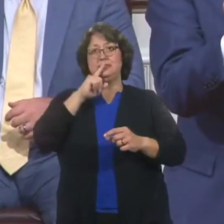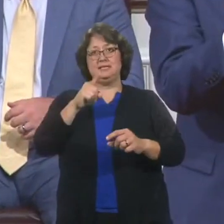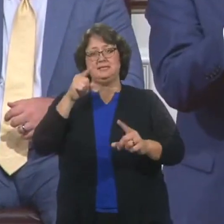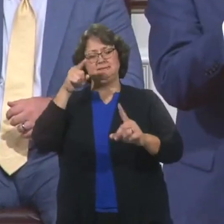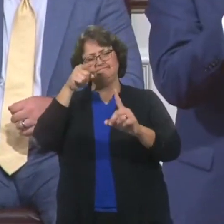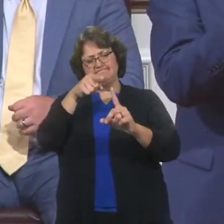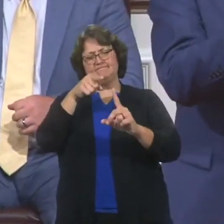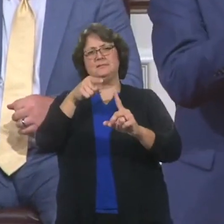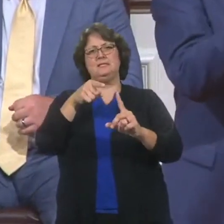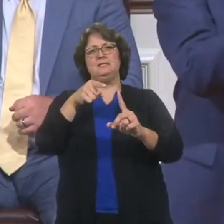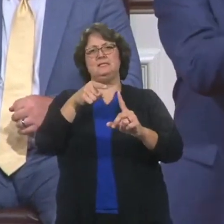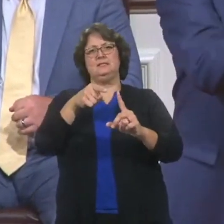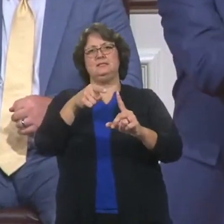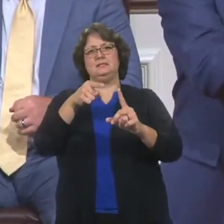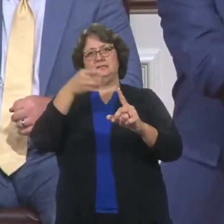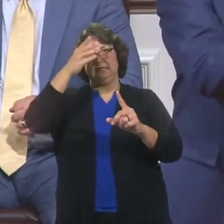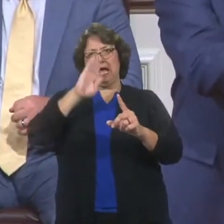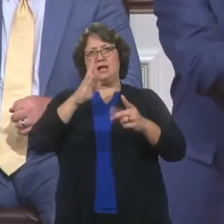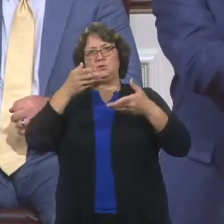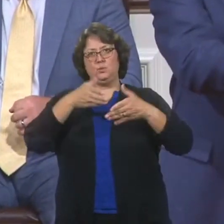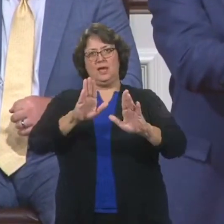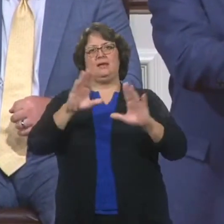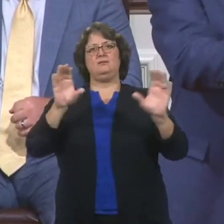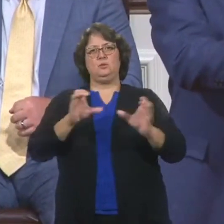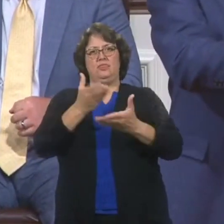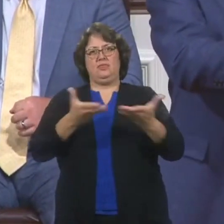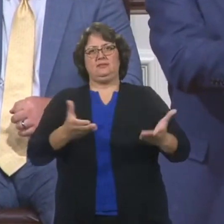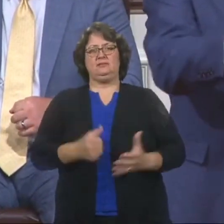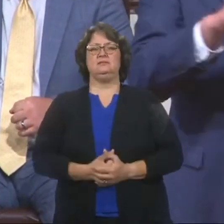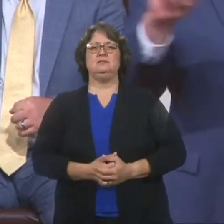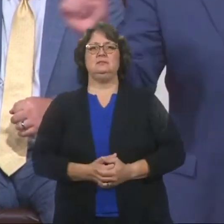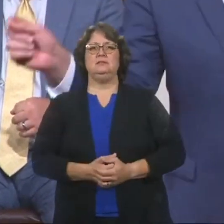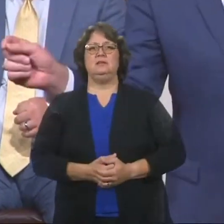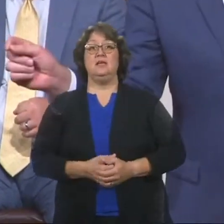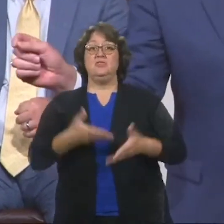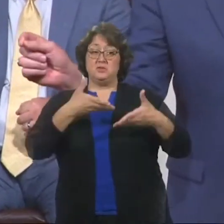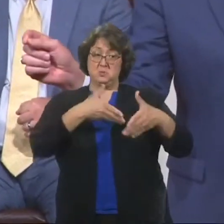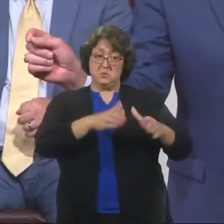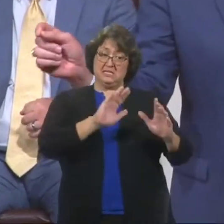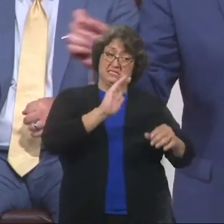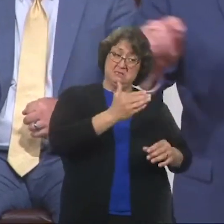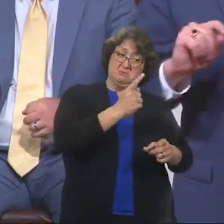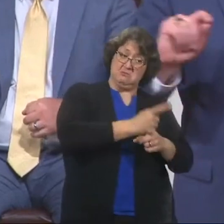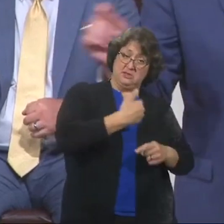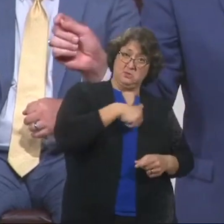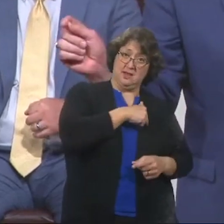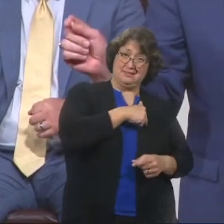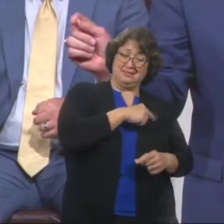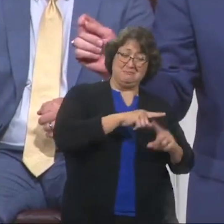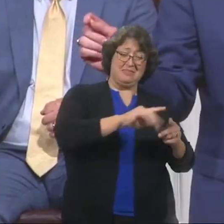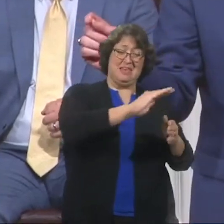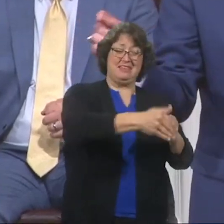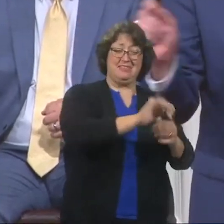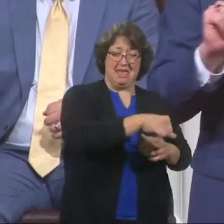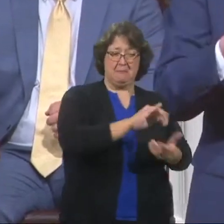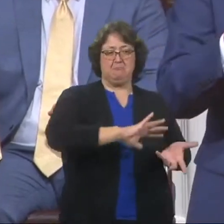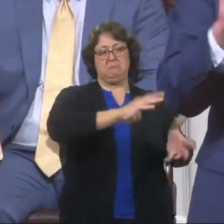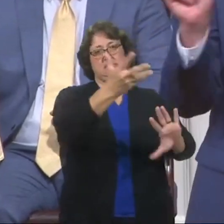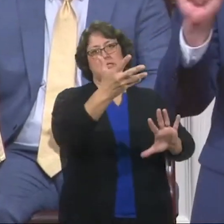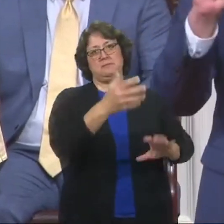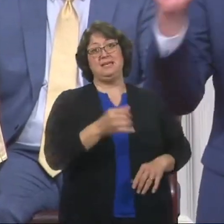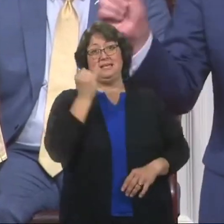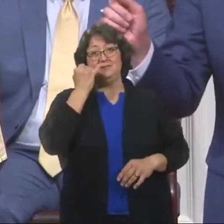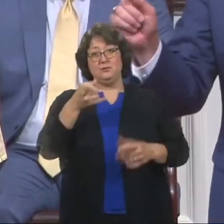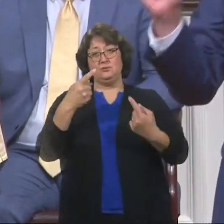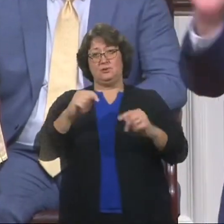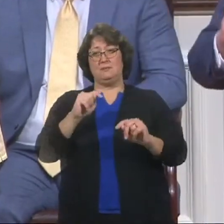practicing God's way of doing things. Okay, there's a way that seemeth right to us, and into that's going to mess you up. If you're trying to be a